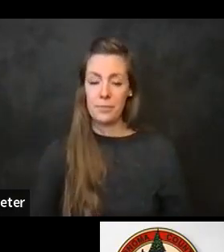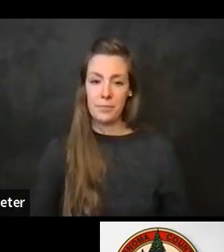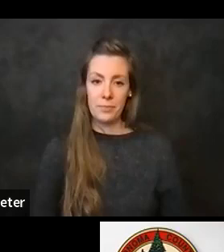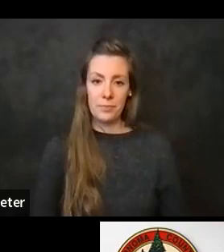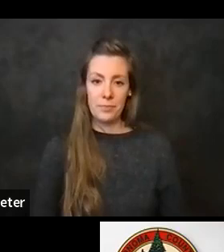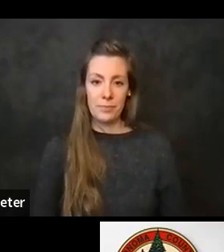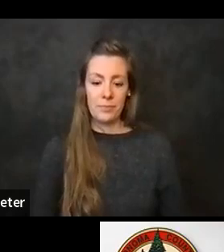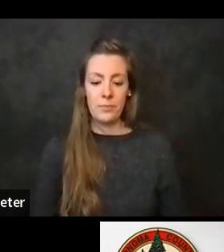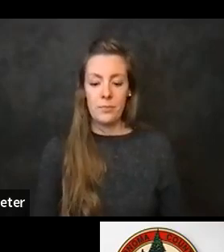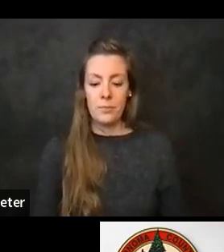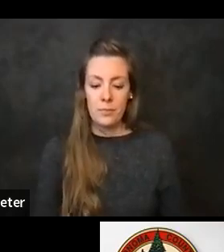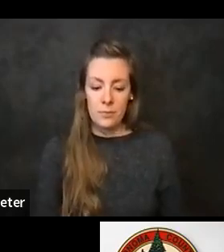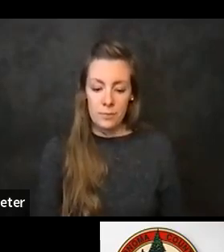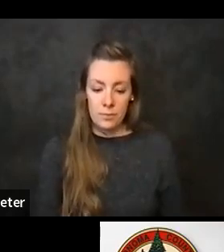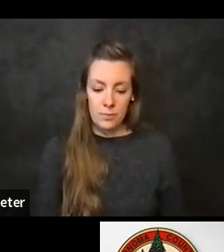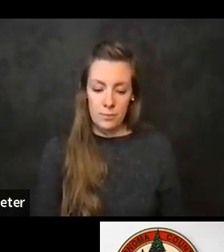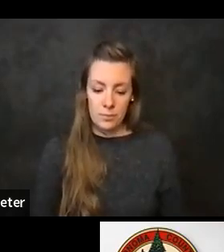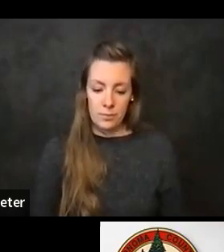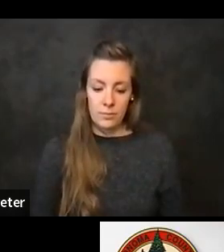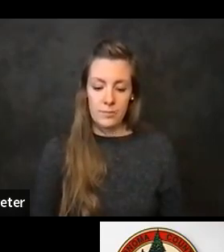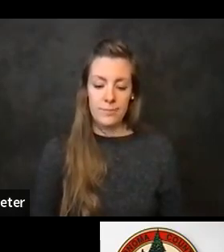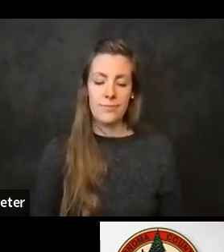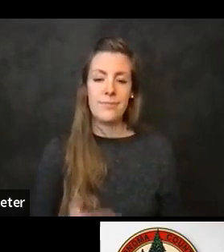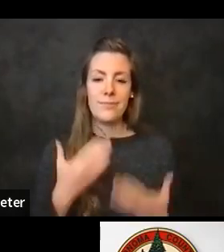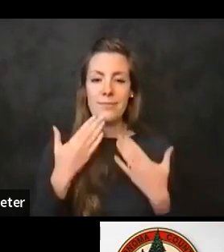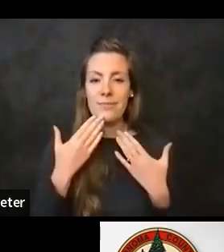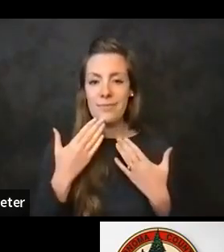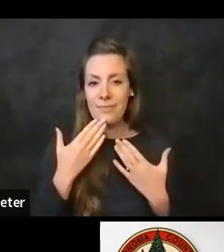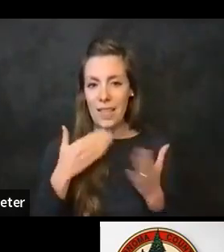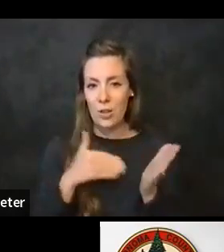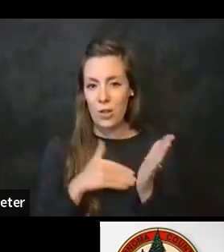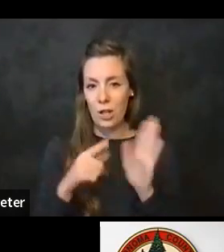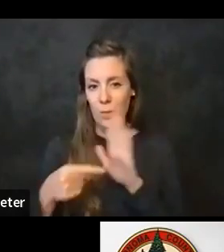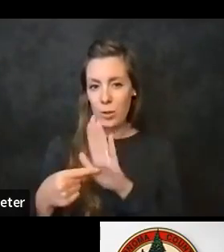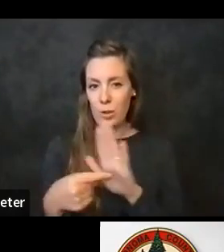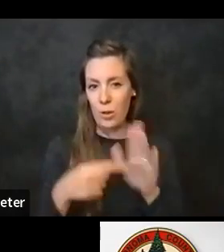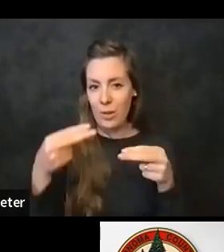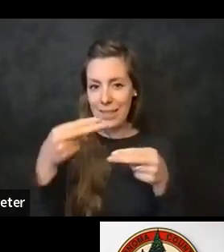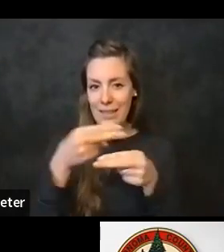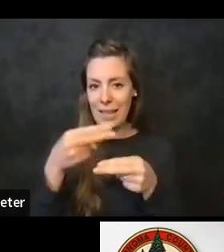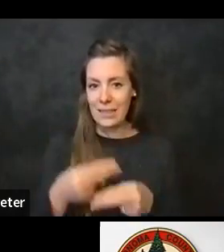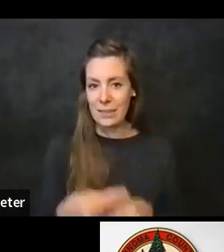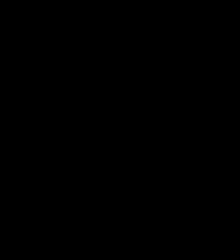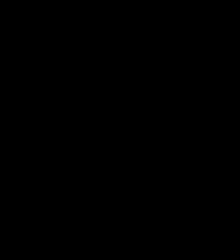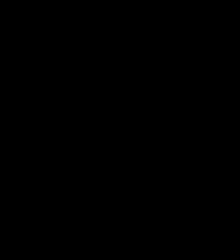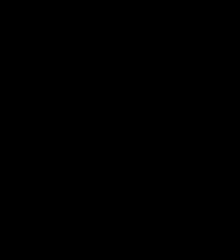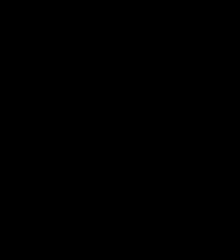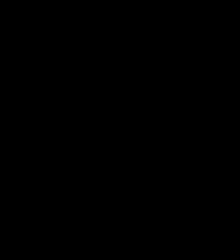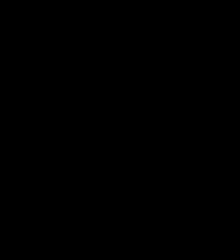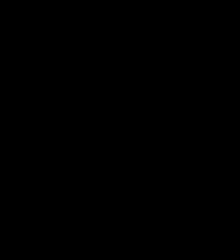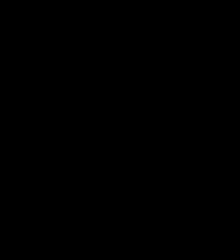Kate? Okay, thank you, Dr. Shande. I'm just going to share my screen.